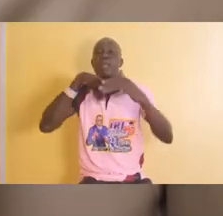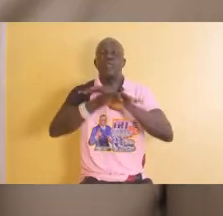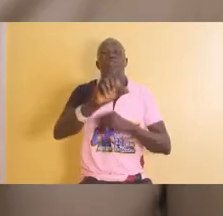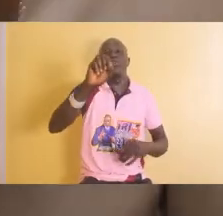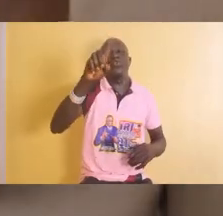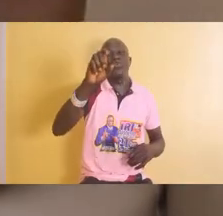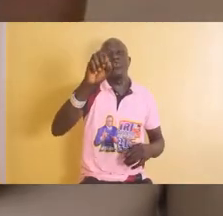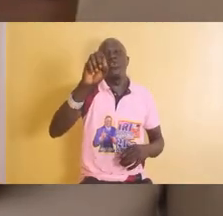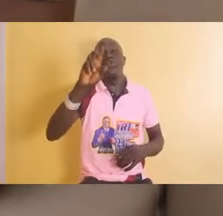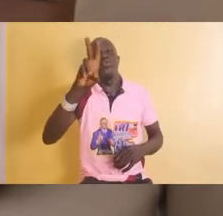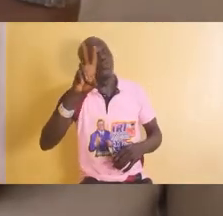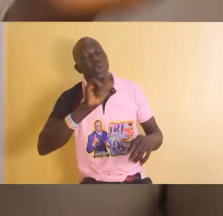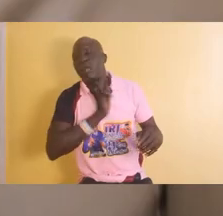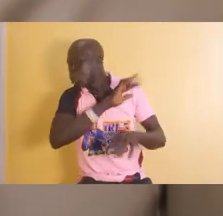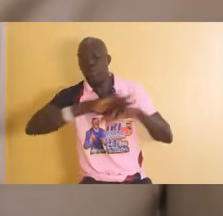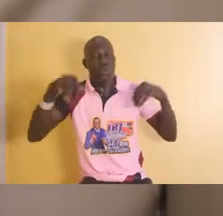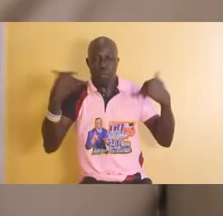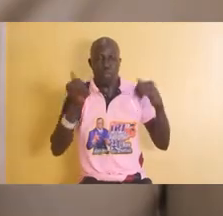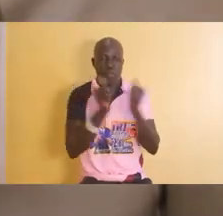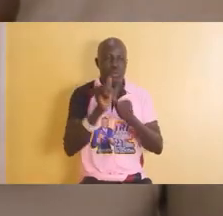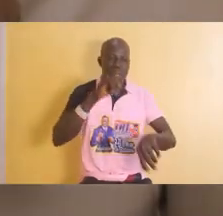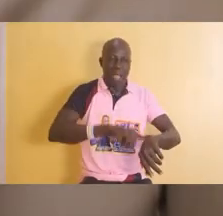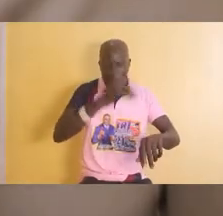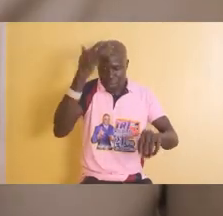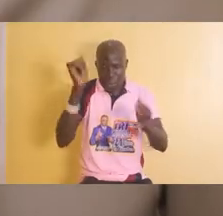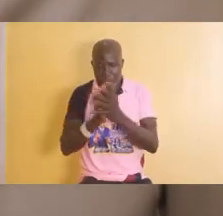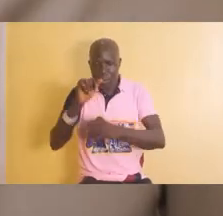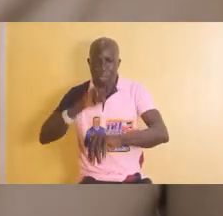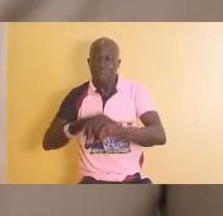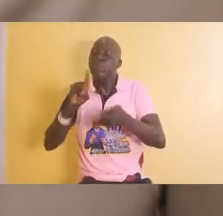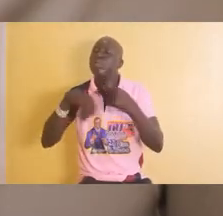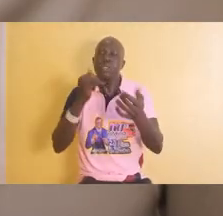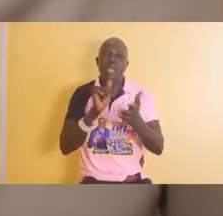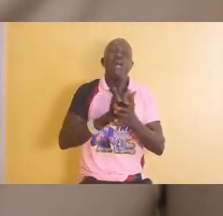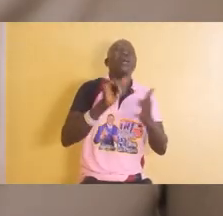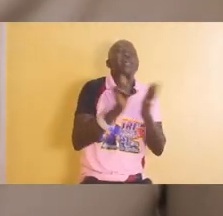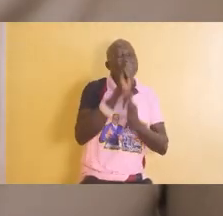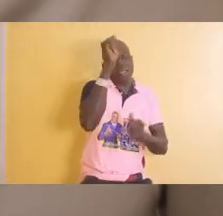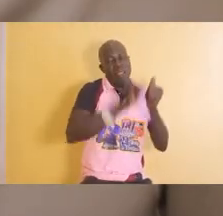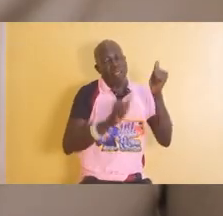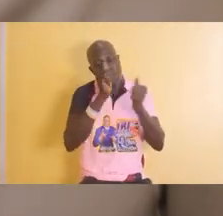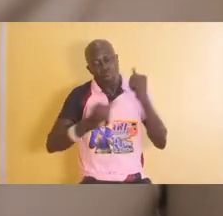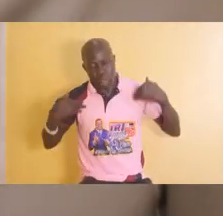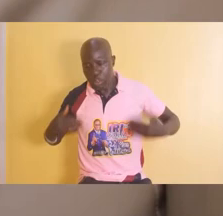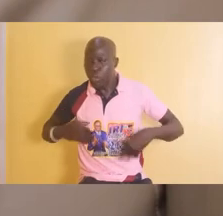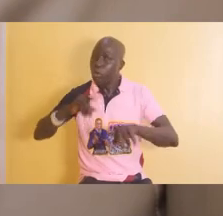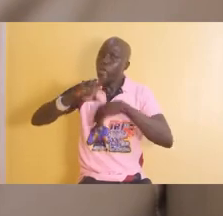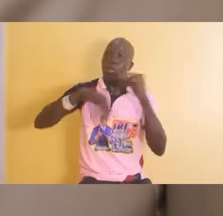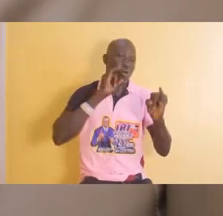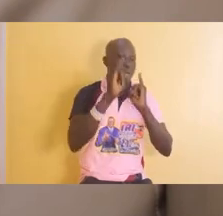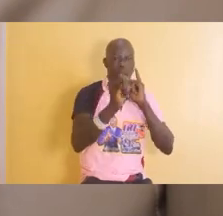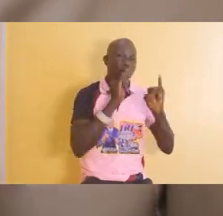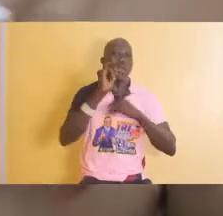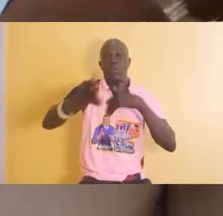meji we there from 2 to 3 I'm not just e mo pe akoko yen na na akoko no that's the time ben oluku do pade ba se kini o an individual pada